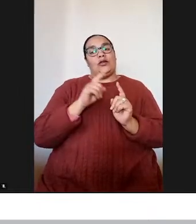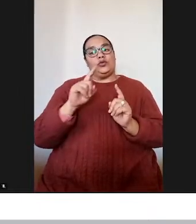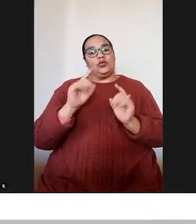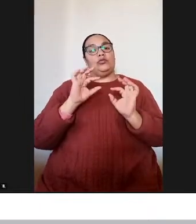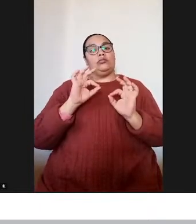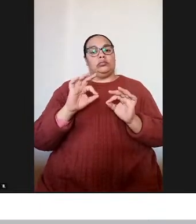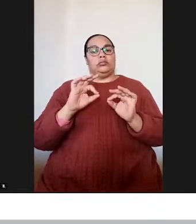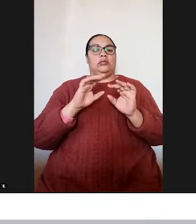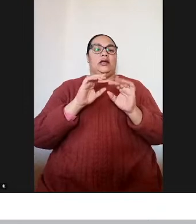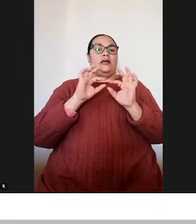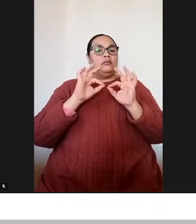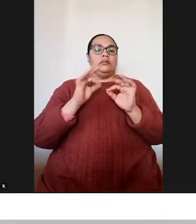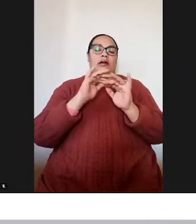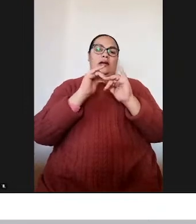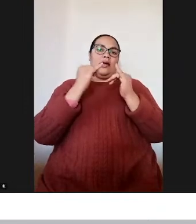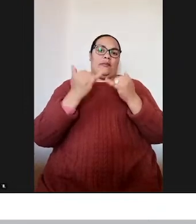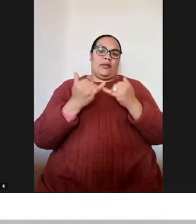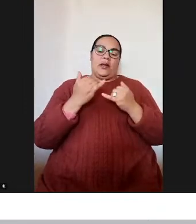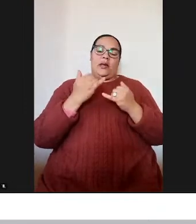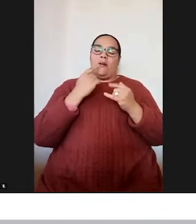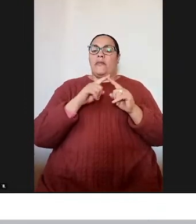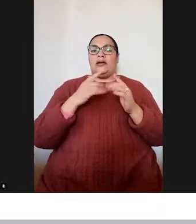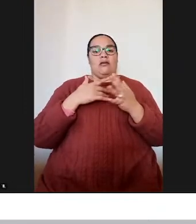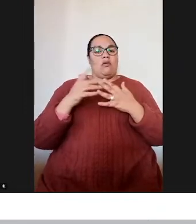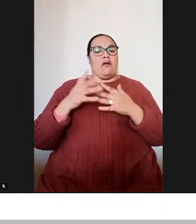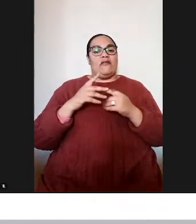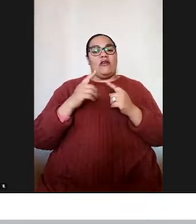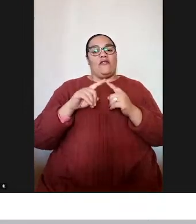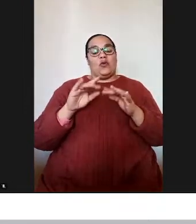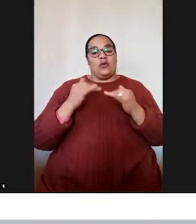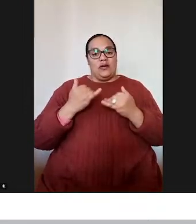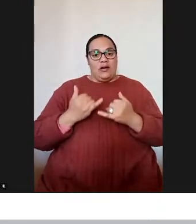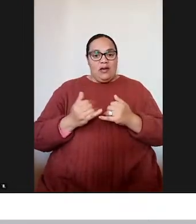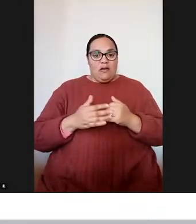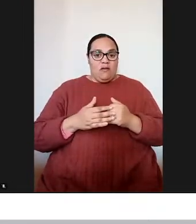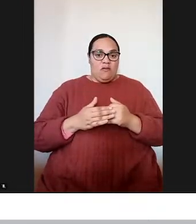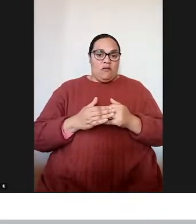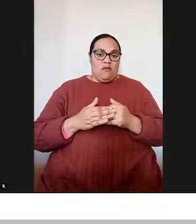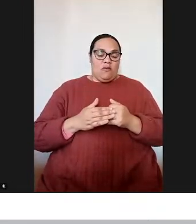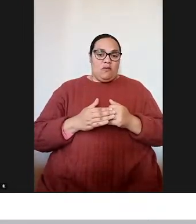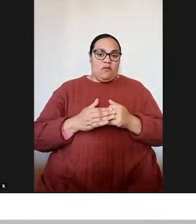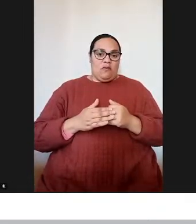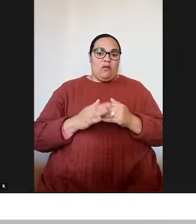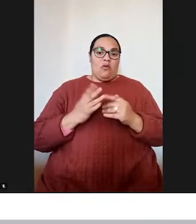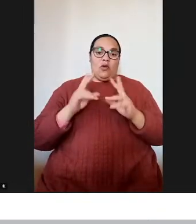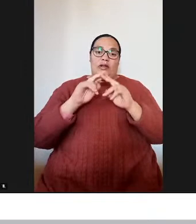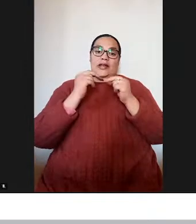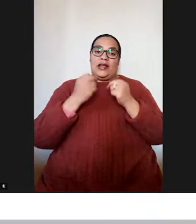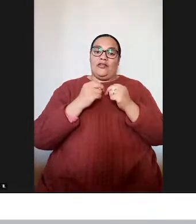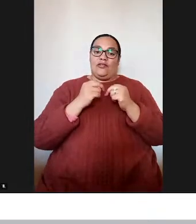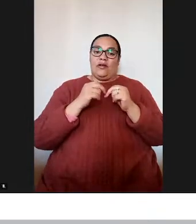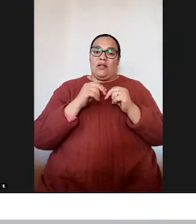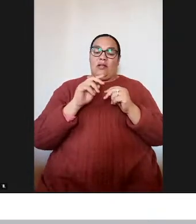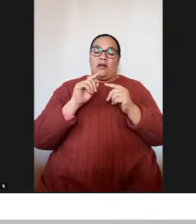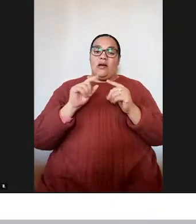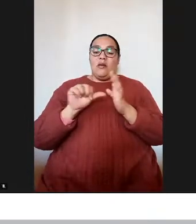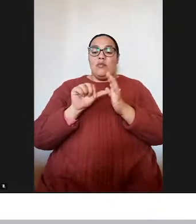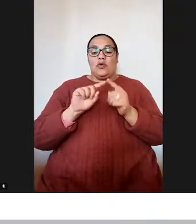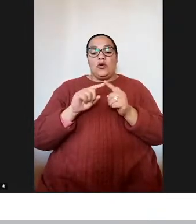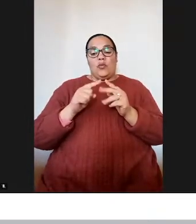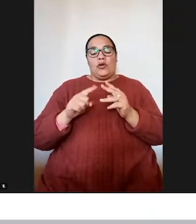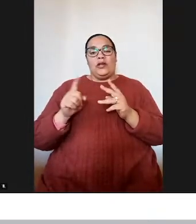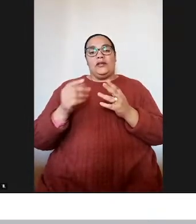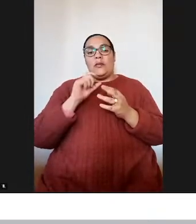companies. However, for the precinct or the national key point, which is the floors